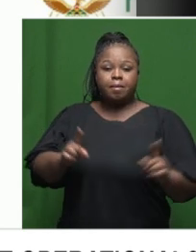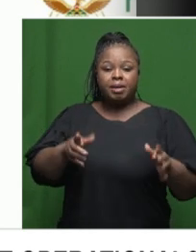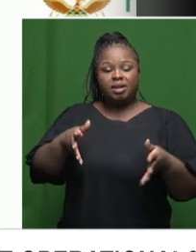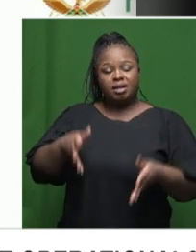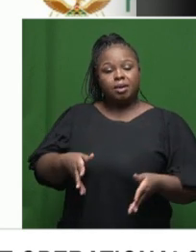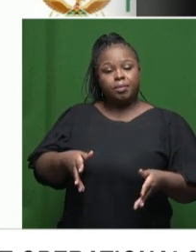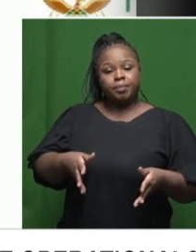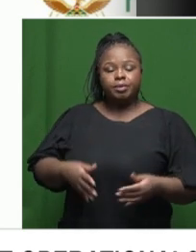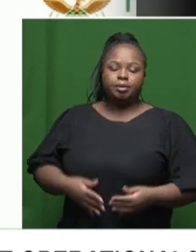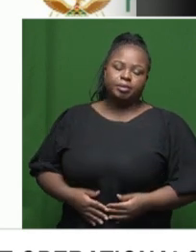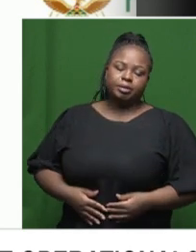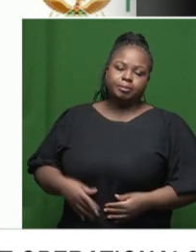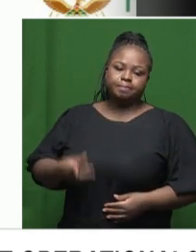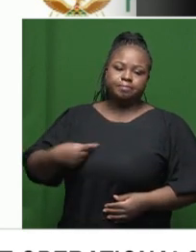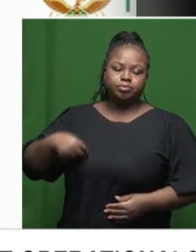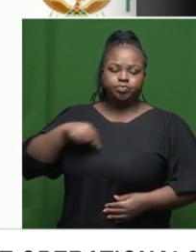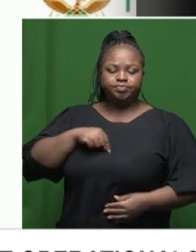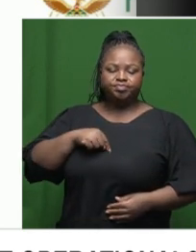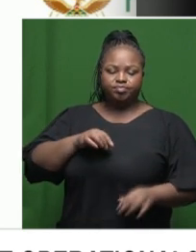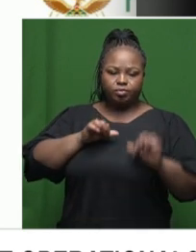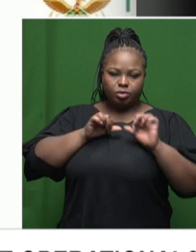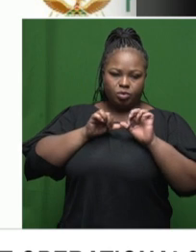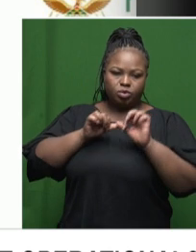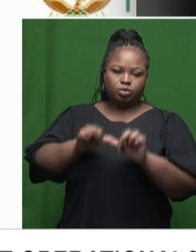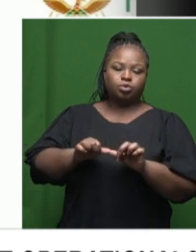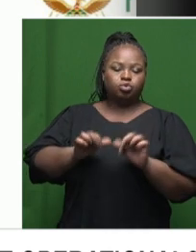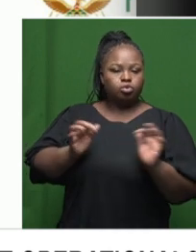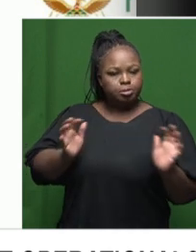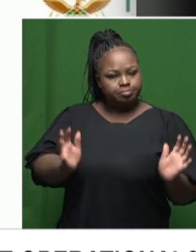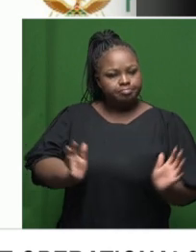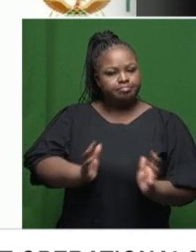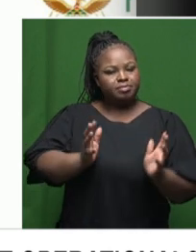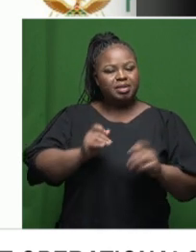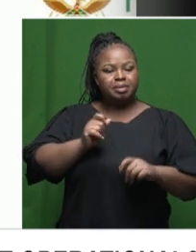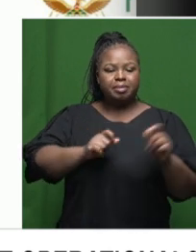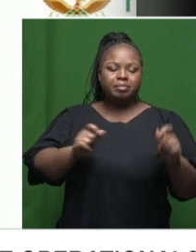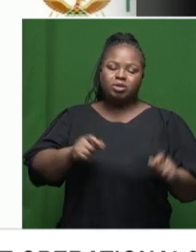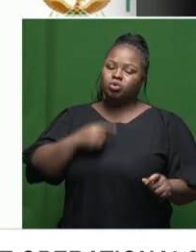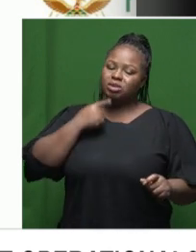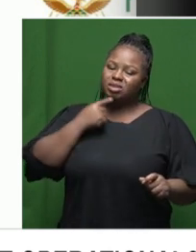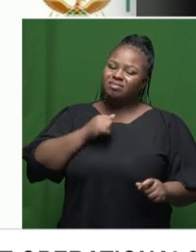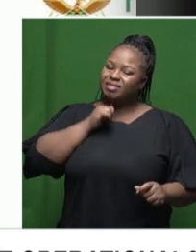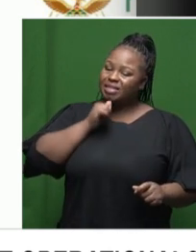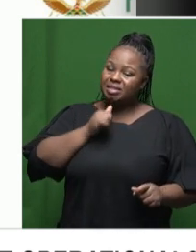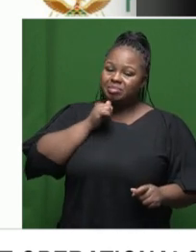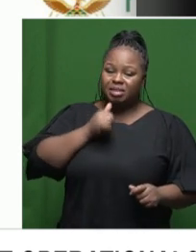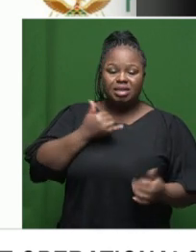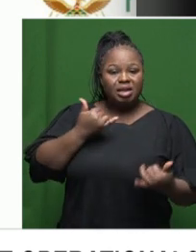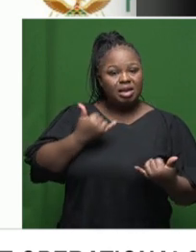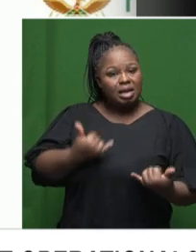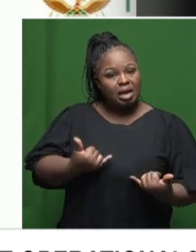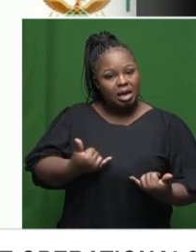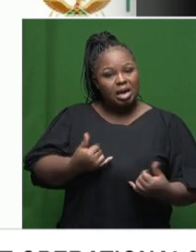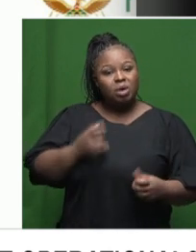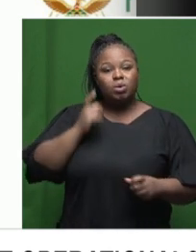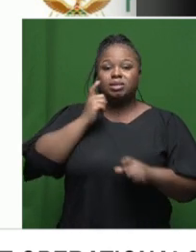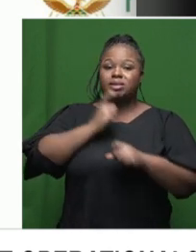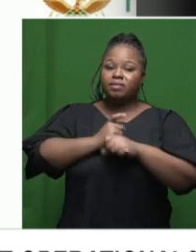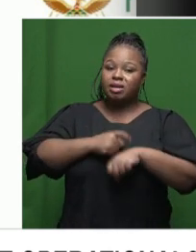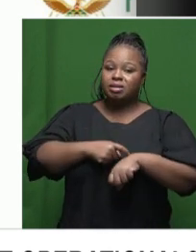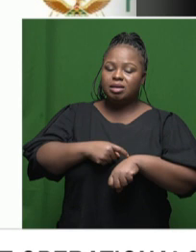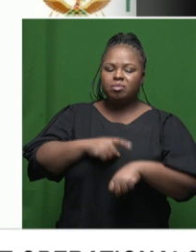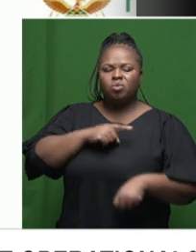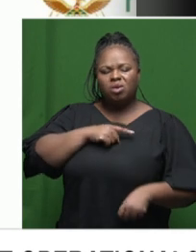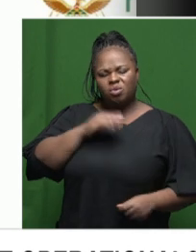that we continue to encourage our people to say, even during these difficult times, you know that currently the